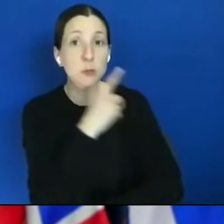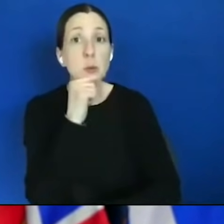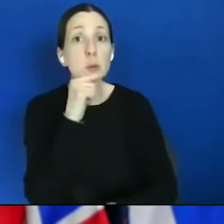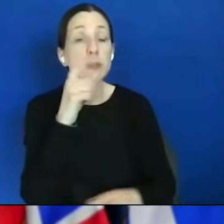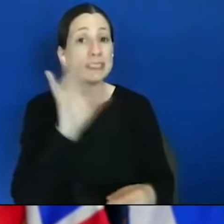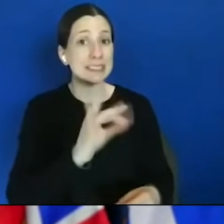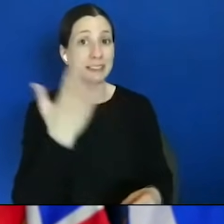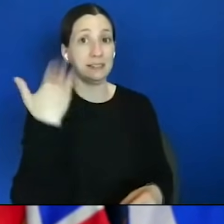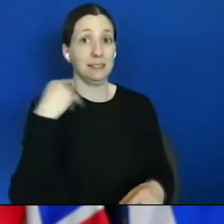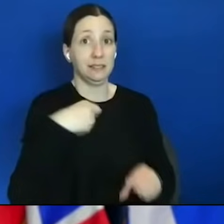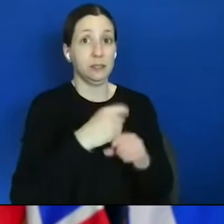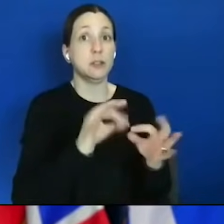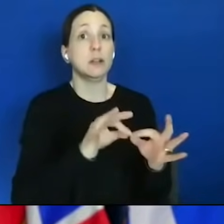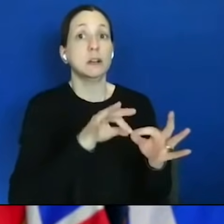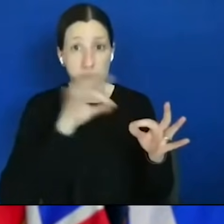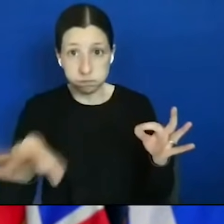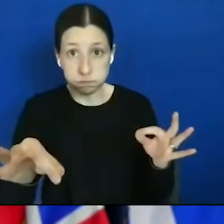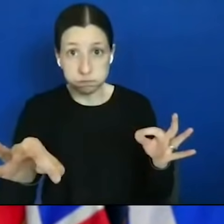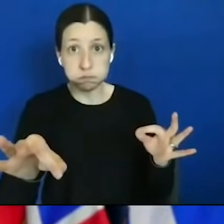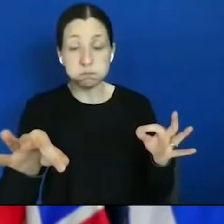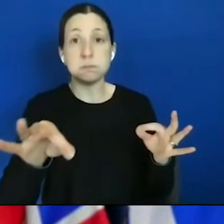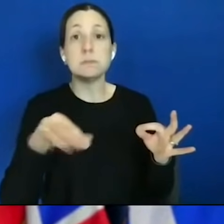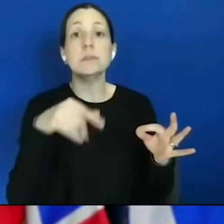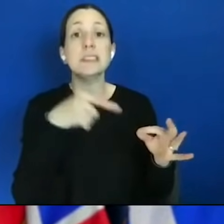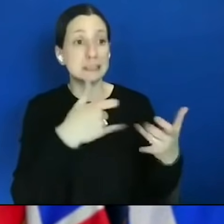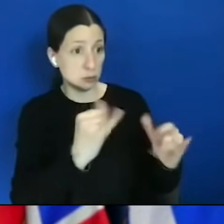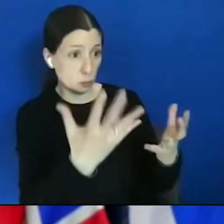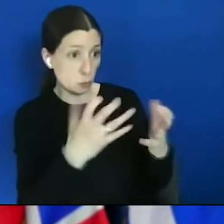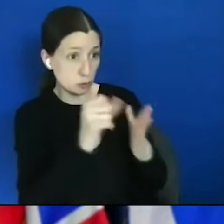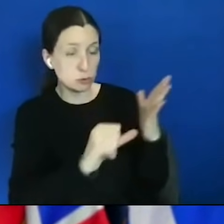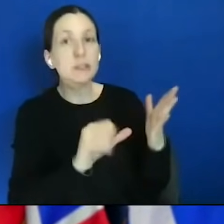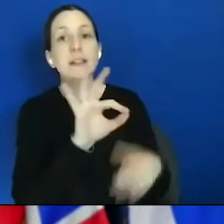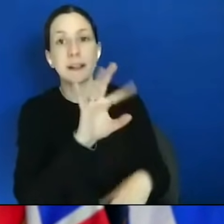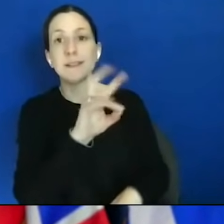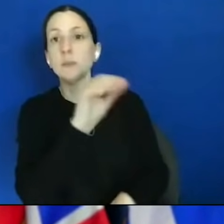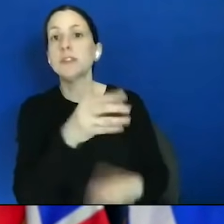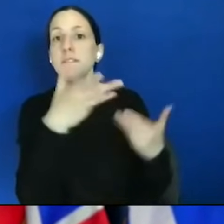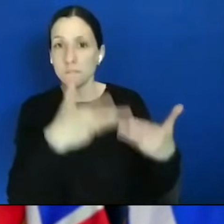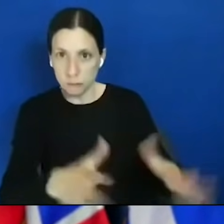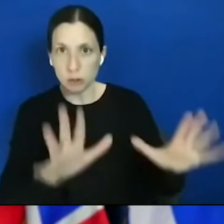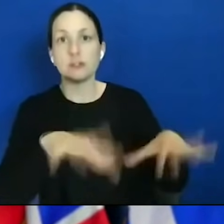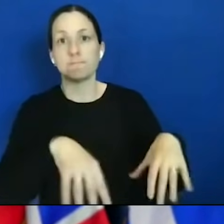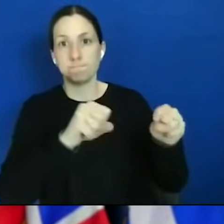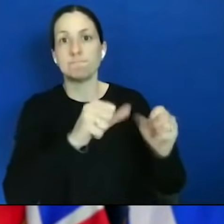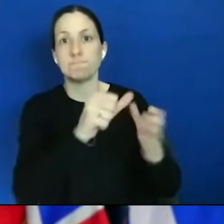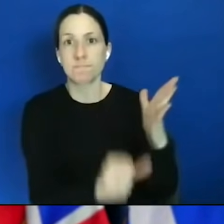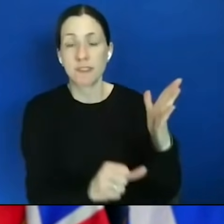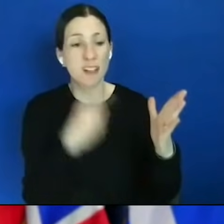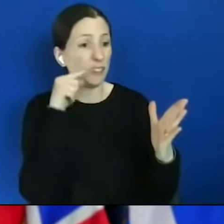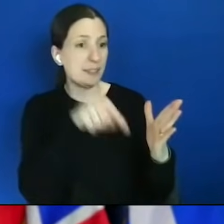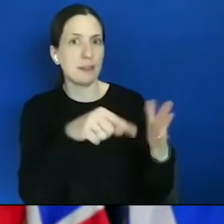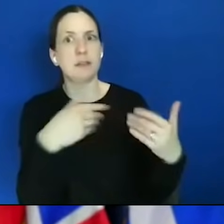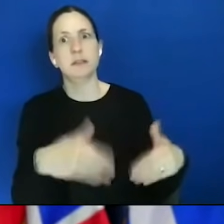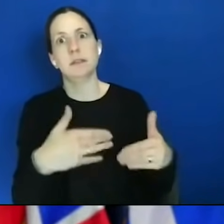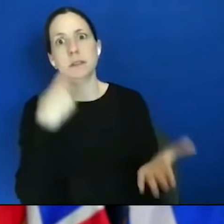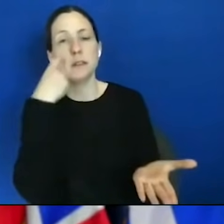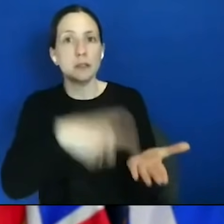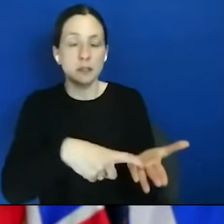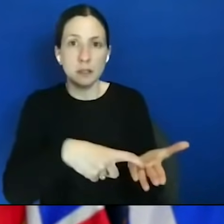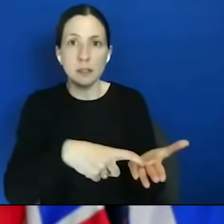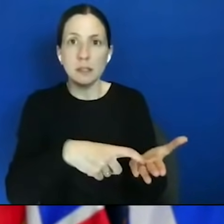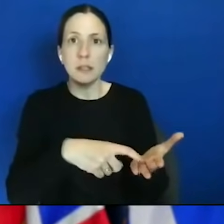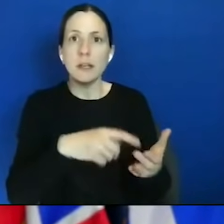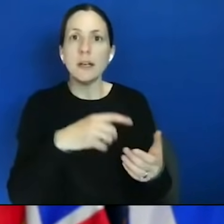whose surgeries were postponed in the first wave still wish to have surgery, have had their surgery. This achievement should, I think, give